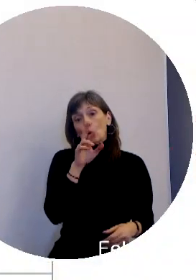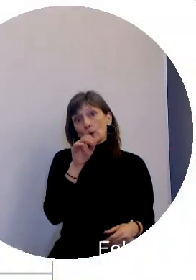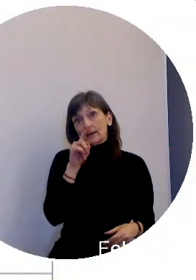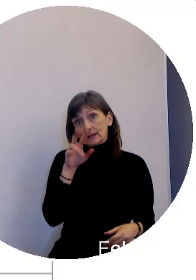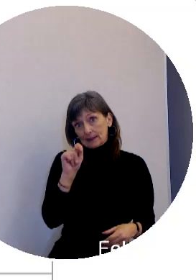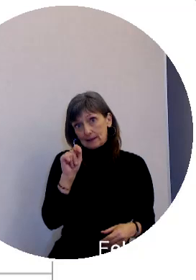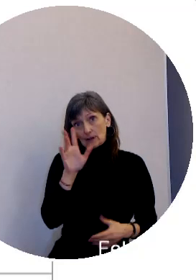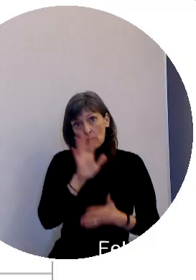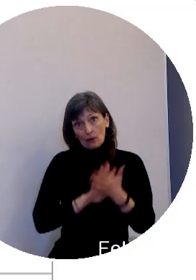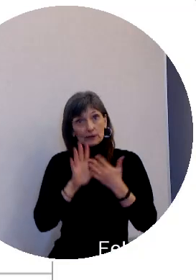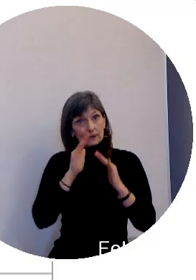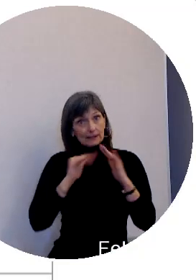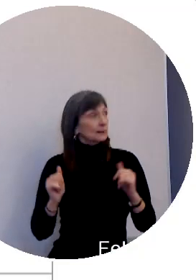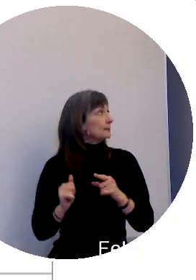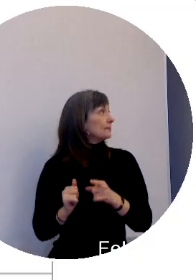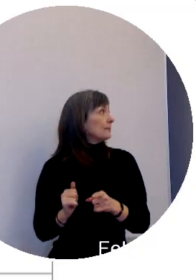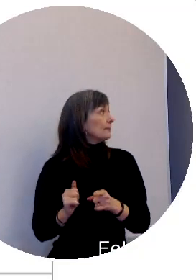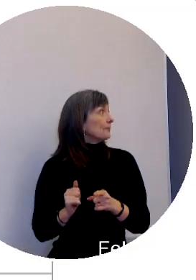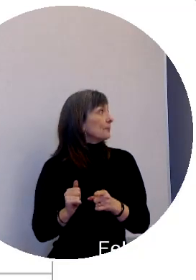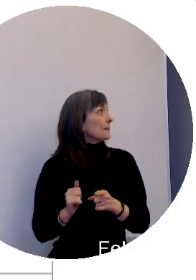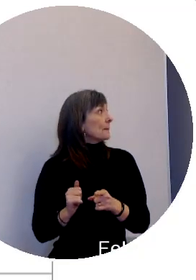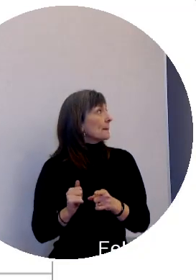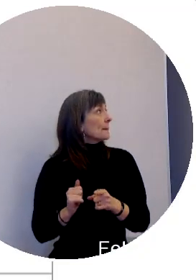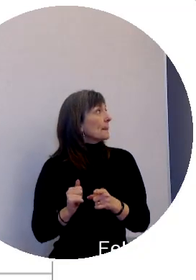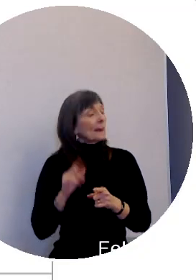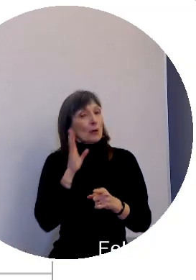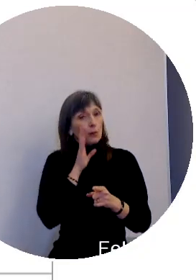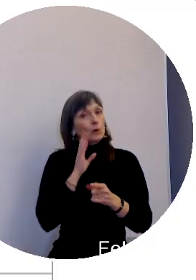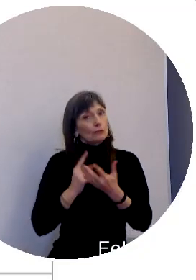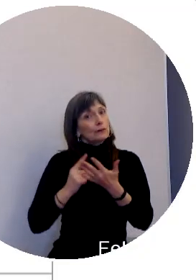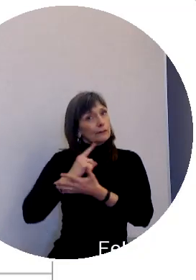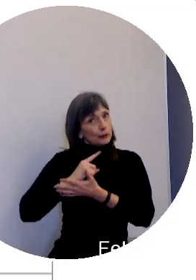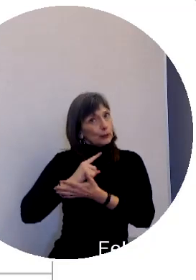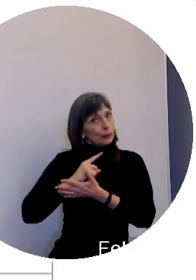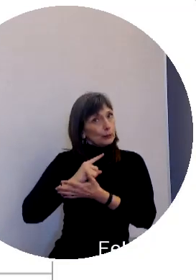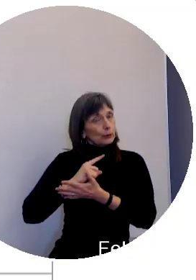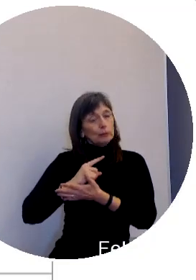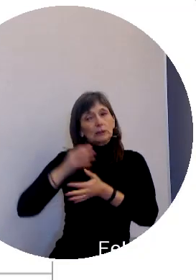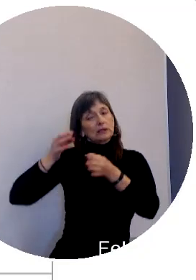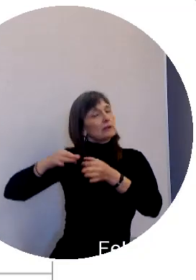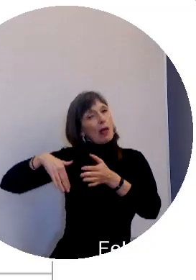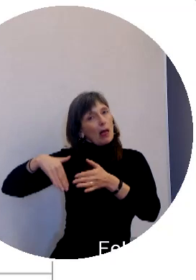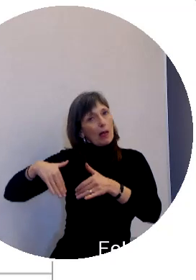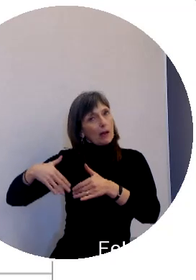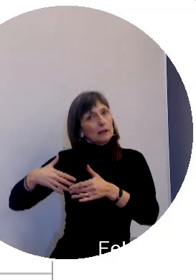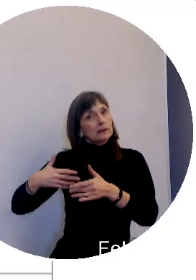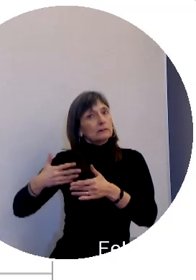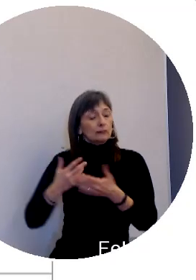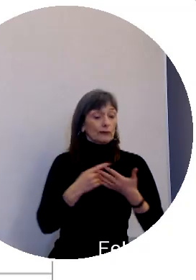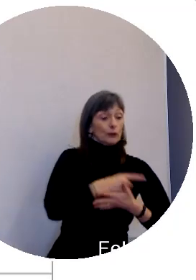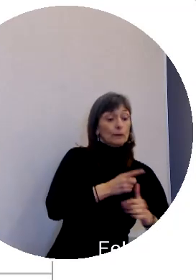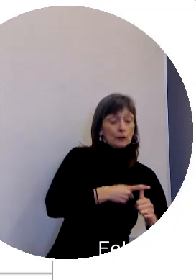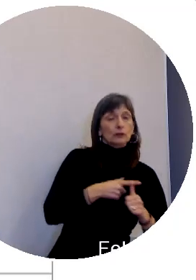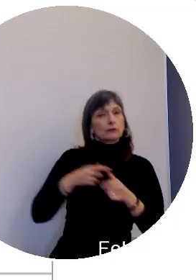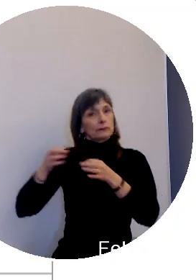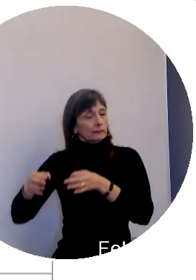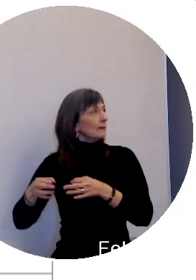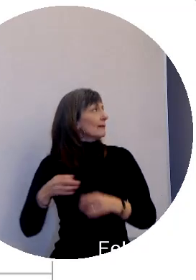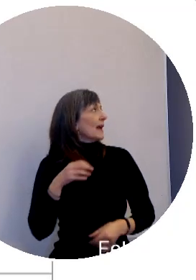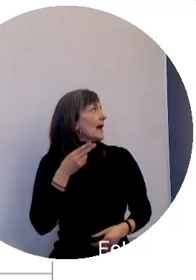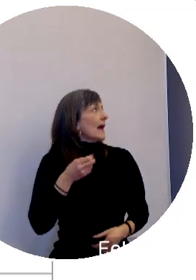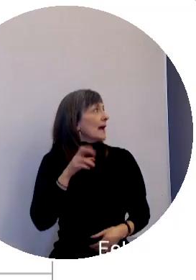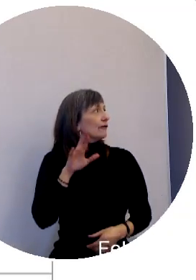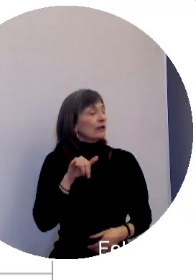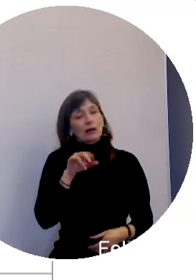collegiate system is part of our review process, and of course no decision will be made until after the review. Henry